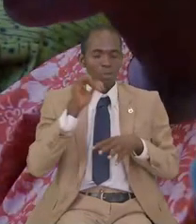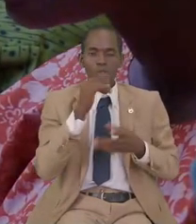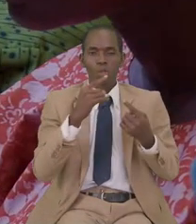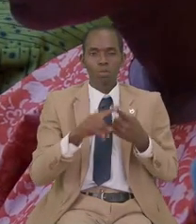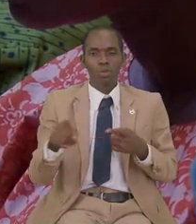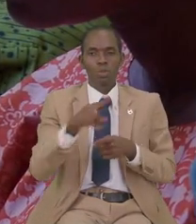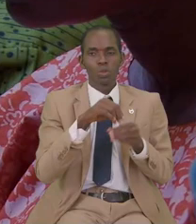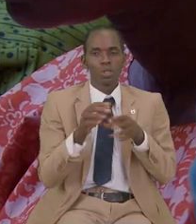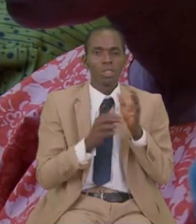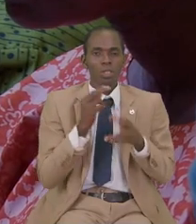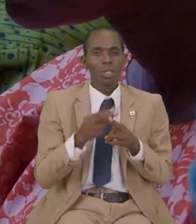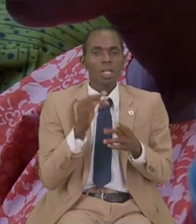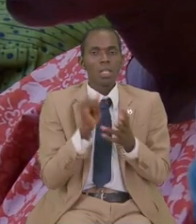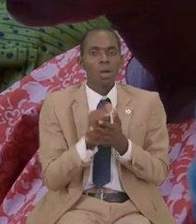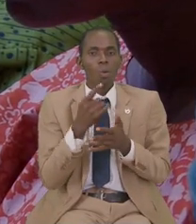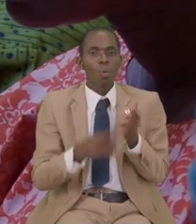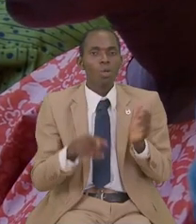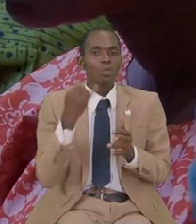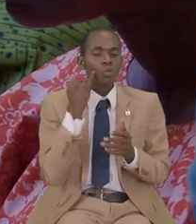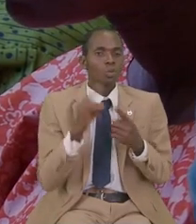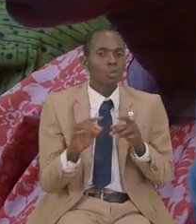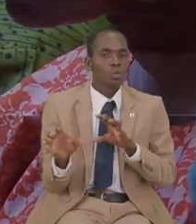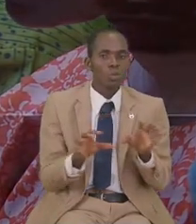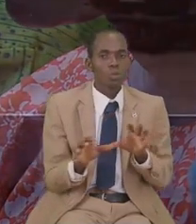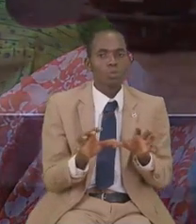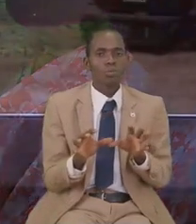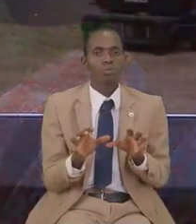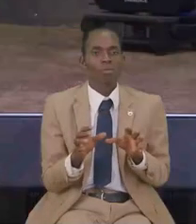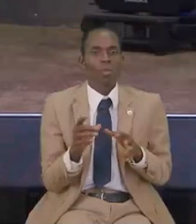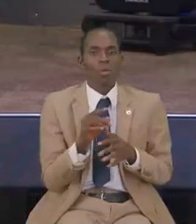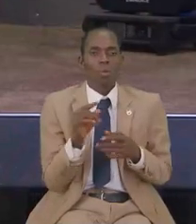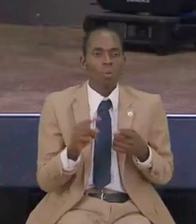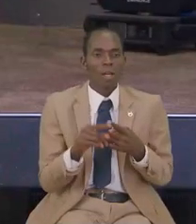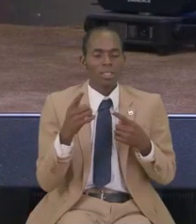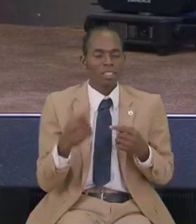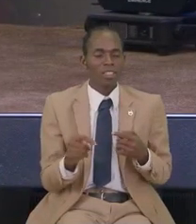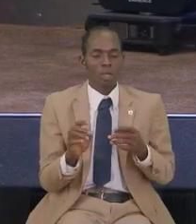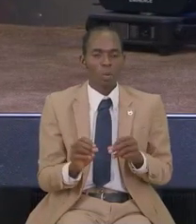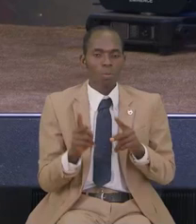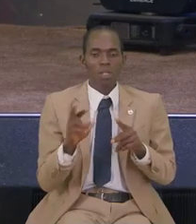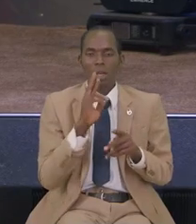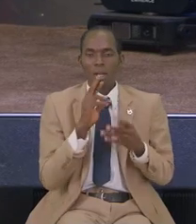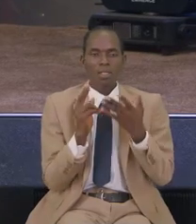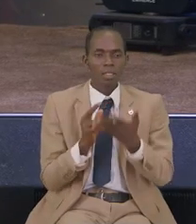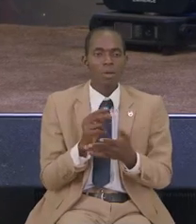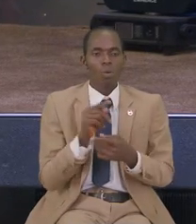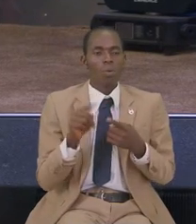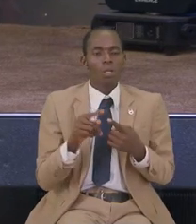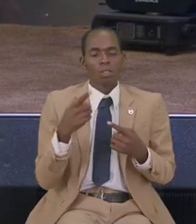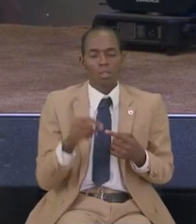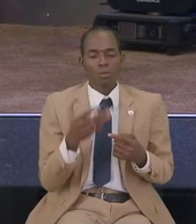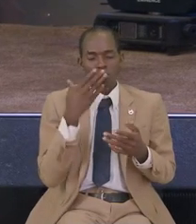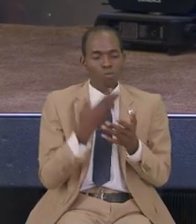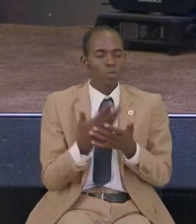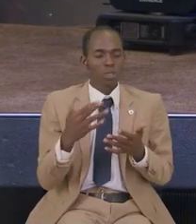we should have done, what God is favorable, what the opportunities are there, and what the good things are there for